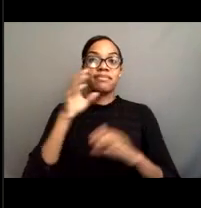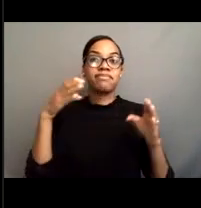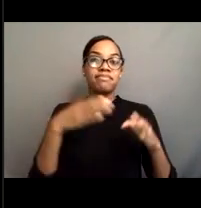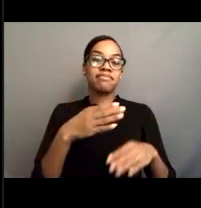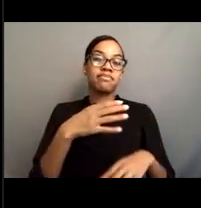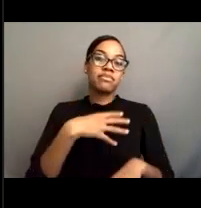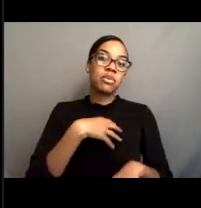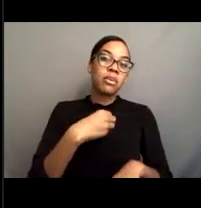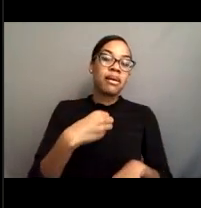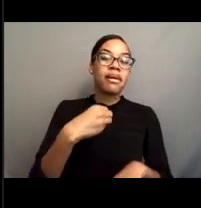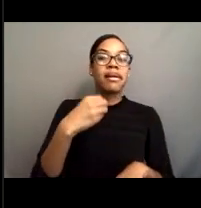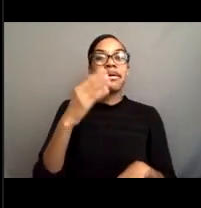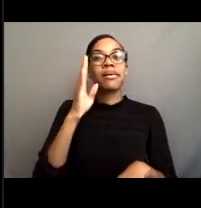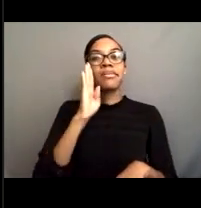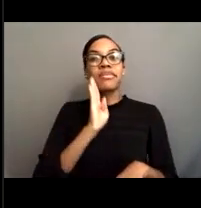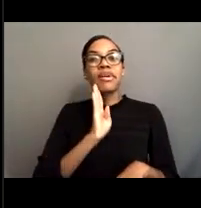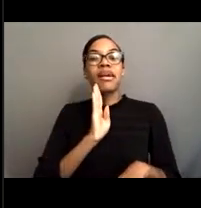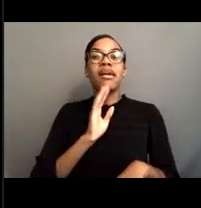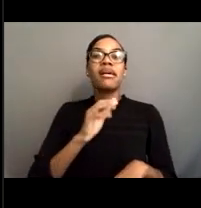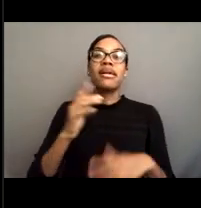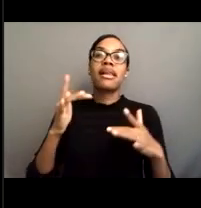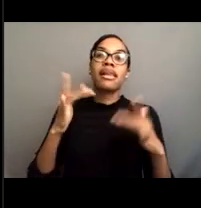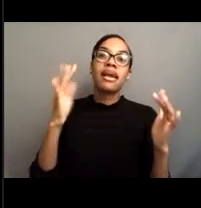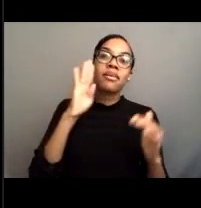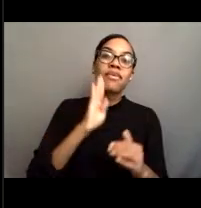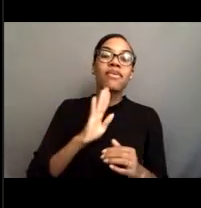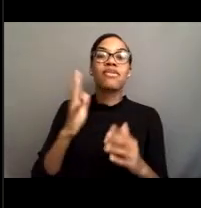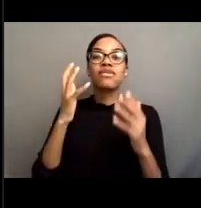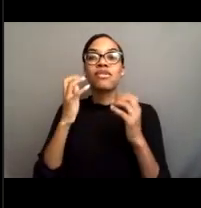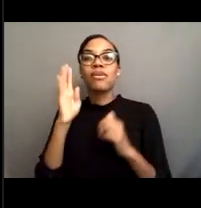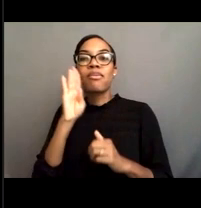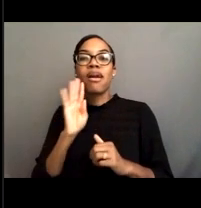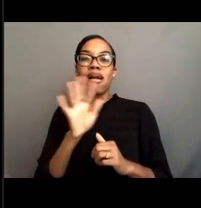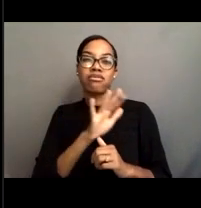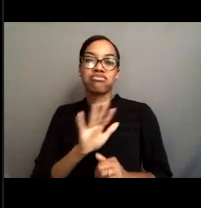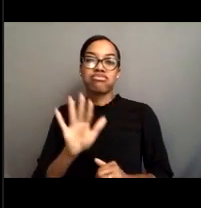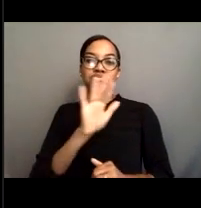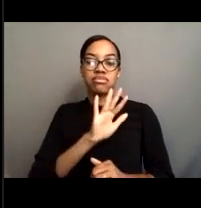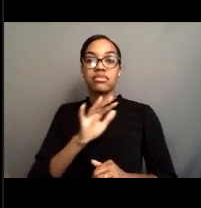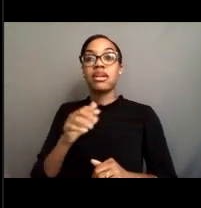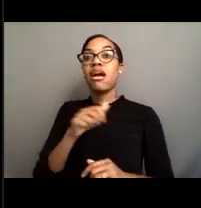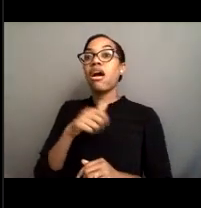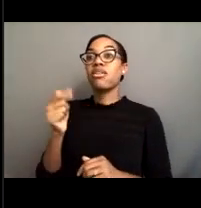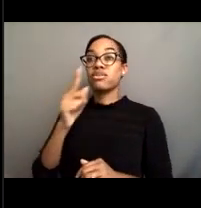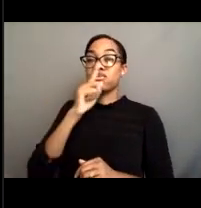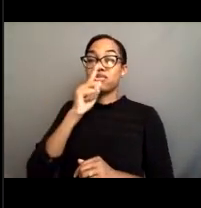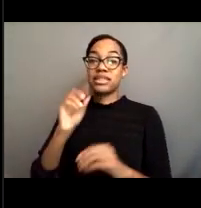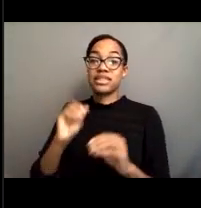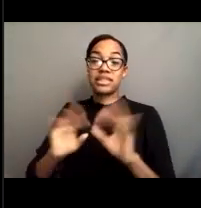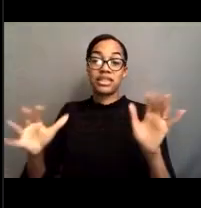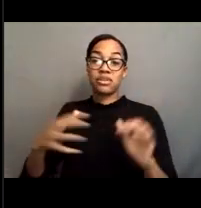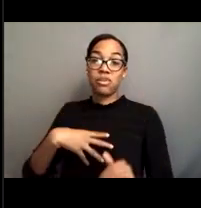will sometimes see other color weather balloons that'll be really white. And also sometimes we use red.